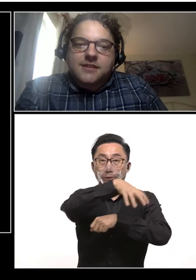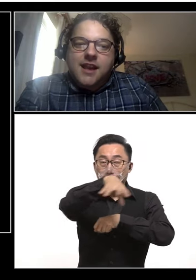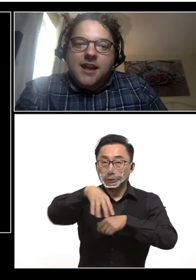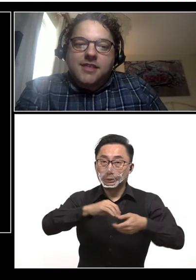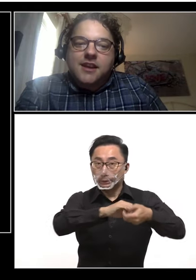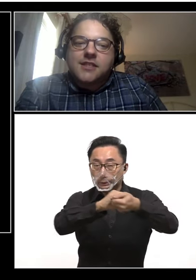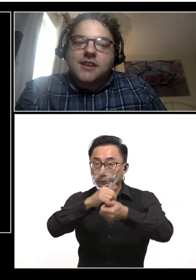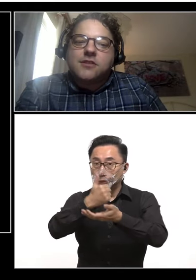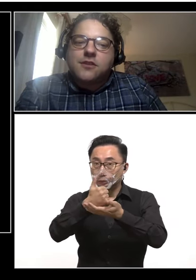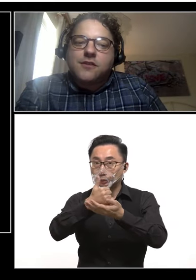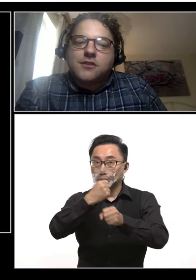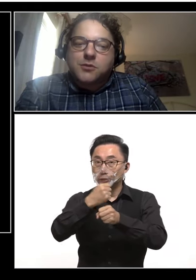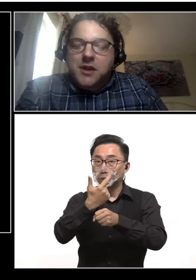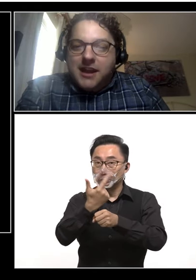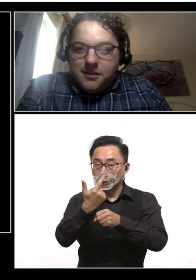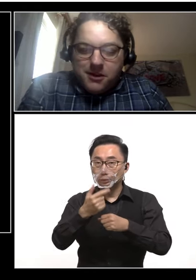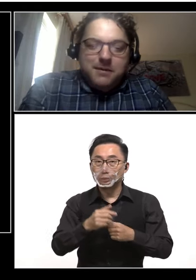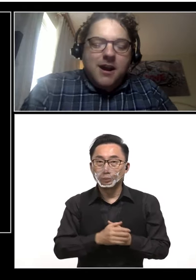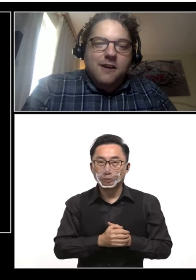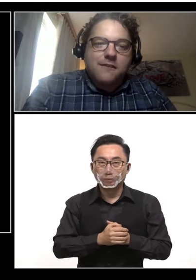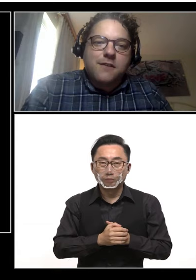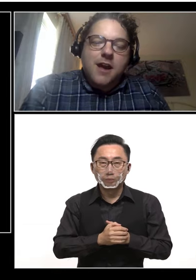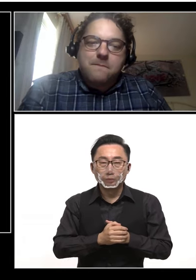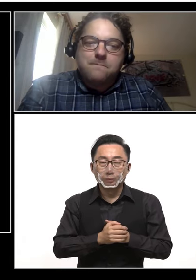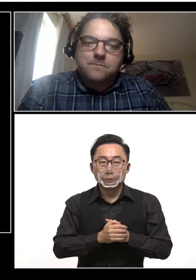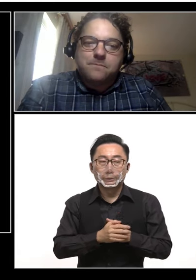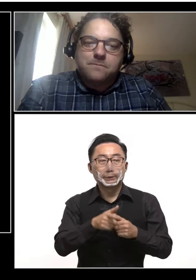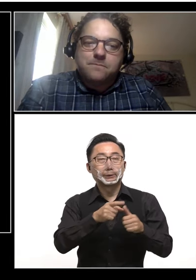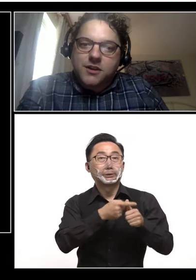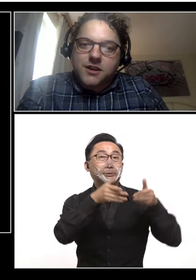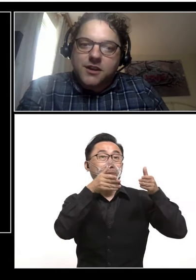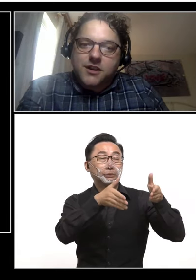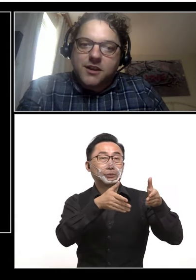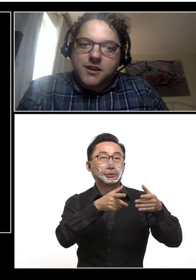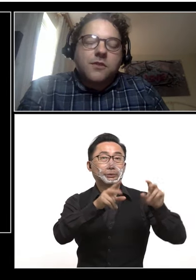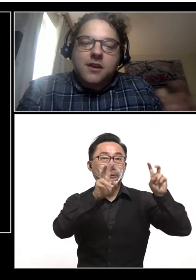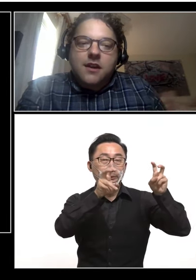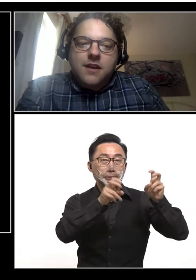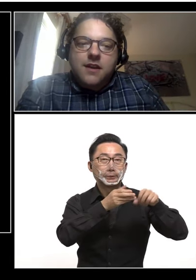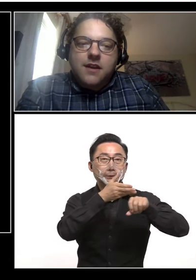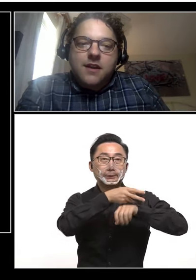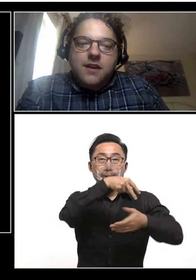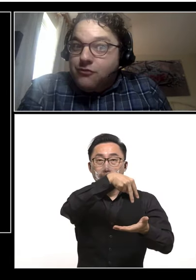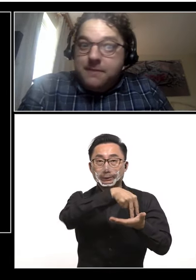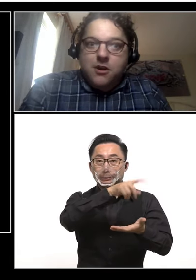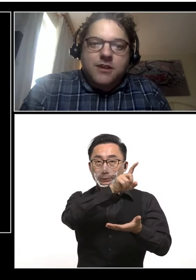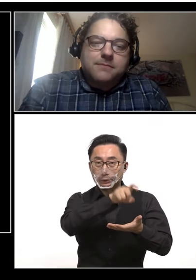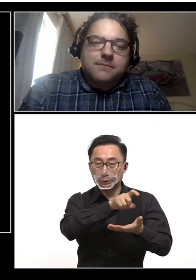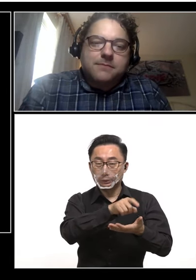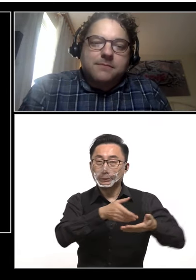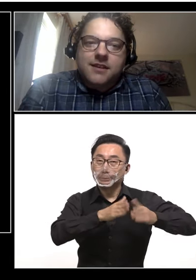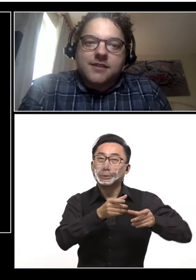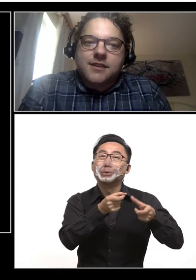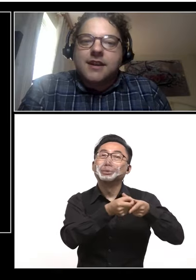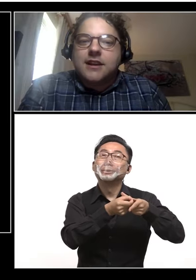is the sort of social enterprise part of our organization. So Epic Arts has three programs: